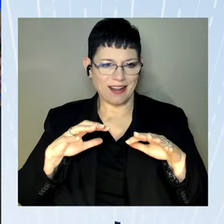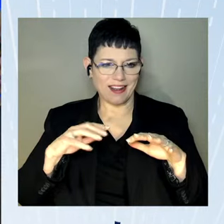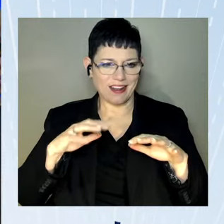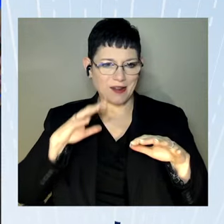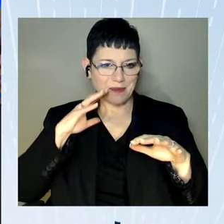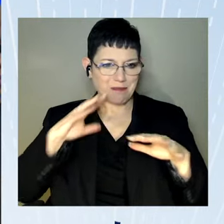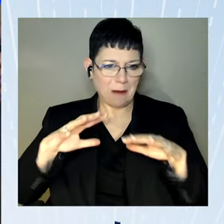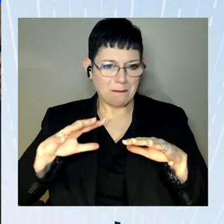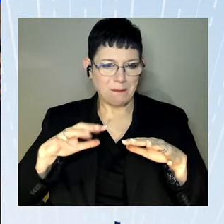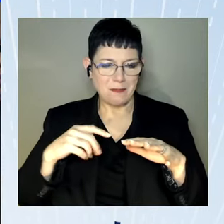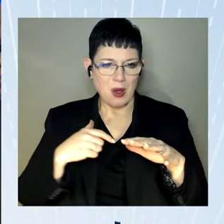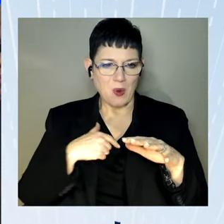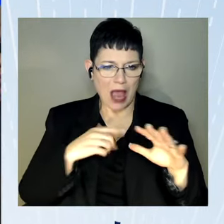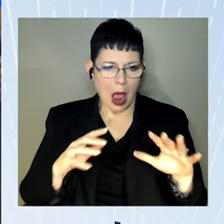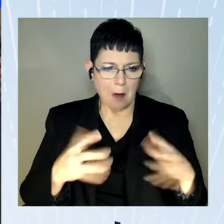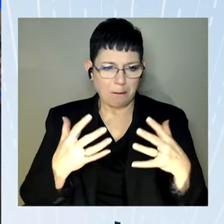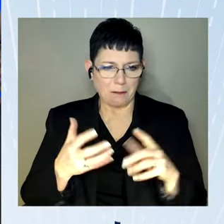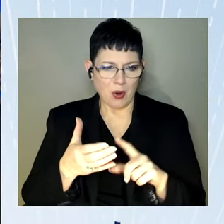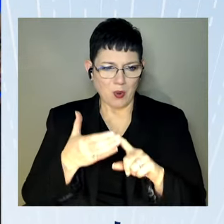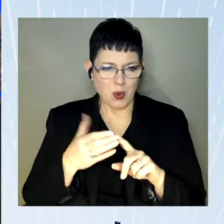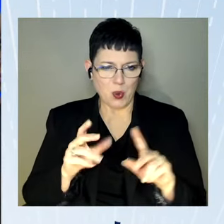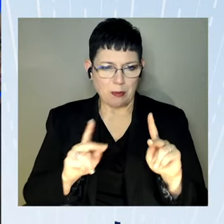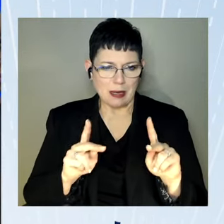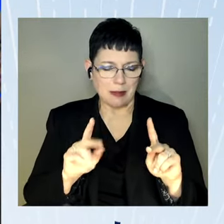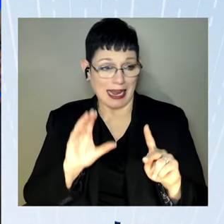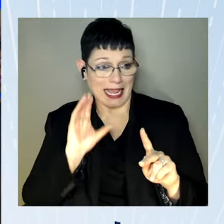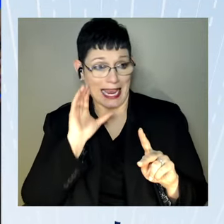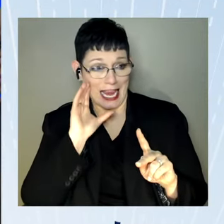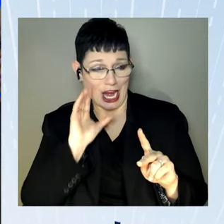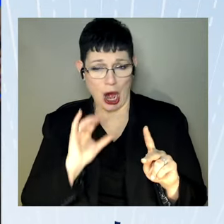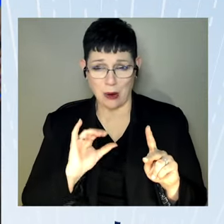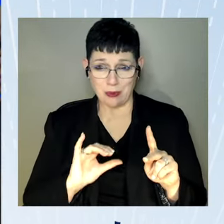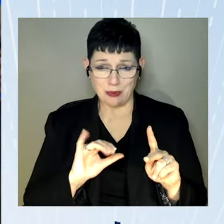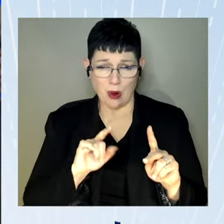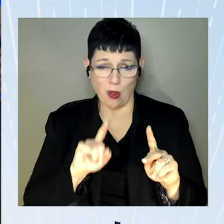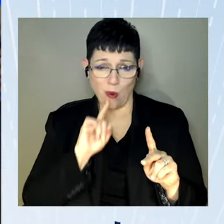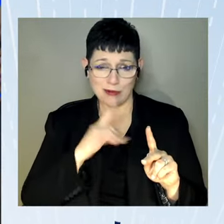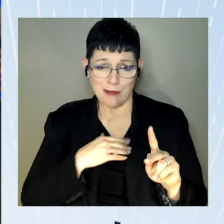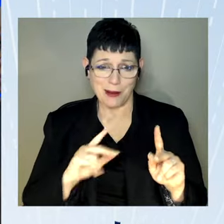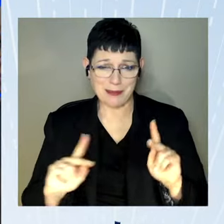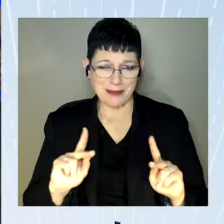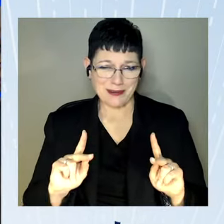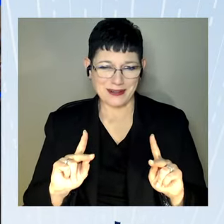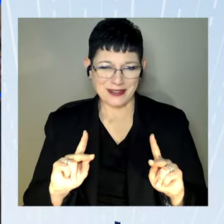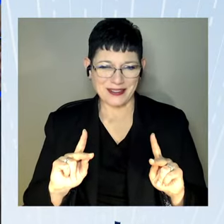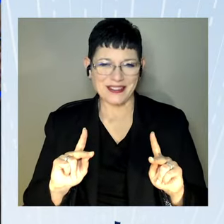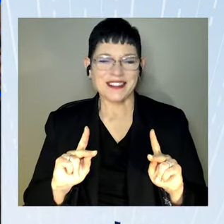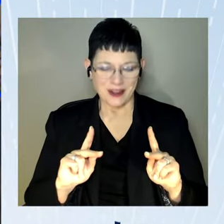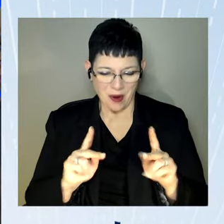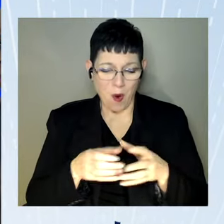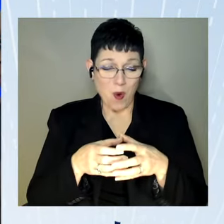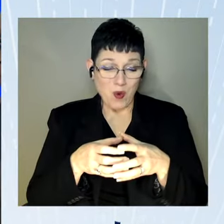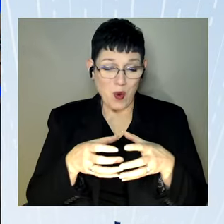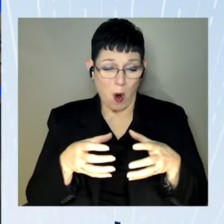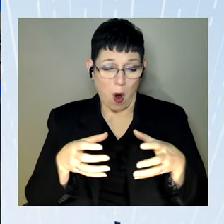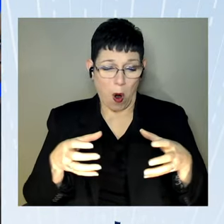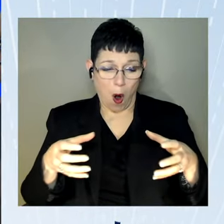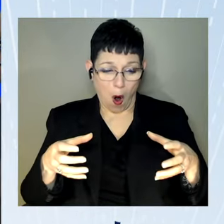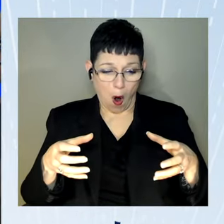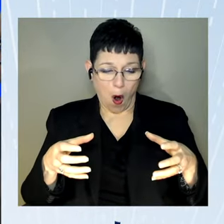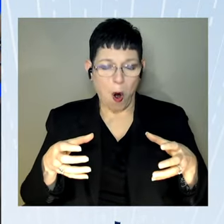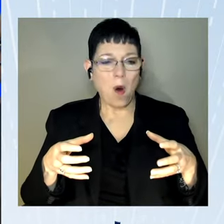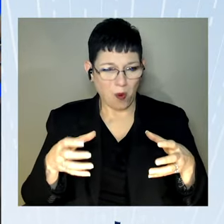get other people that hear the sounding bell, and they're like, yep, those are my people, and we're gonna bring them in, right?